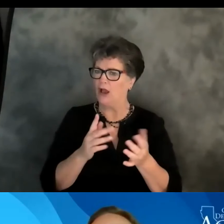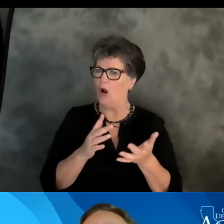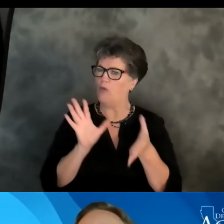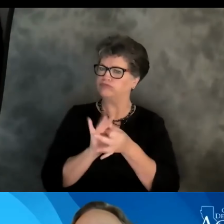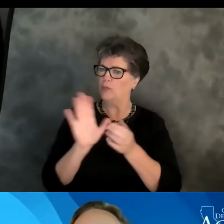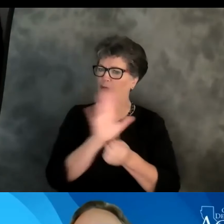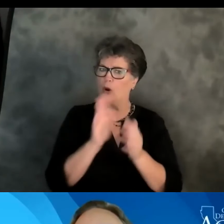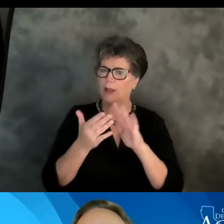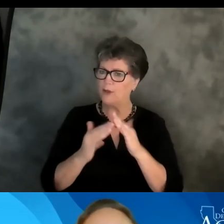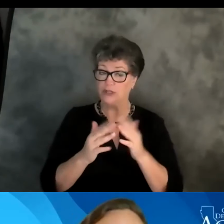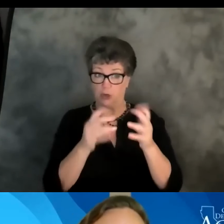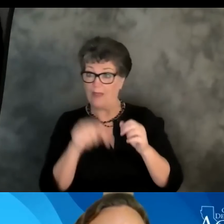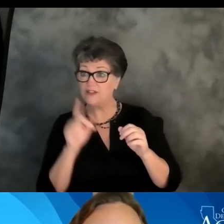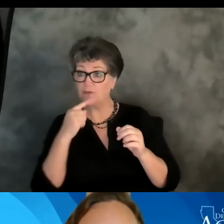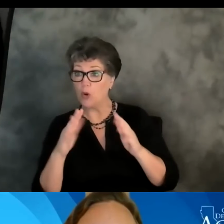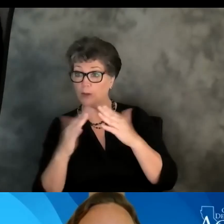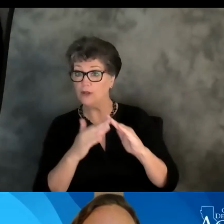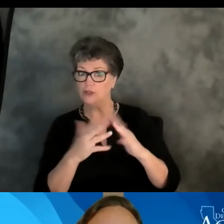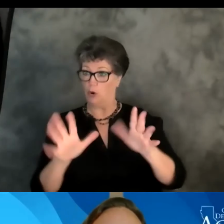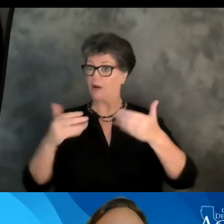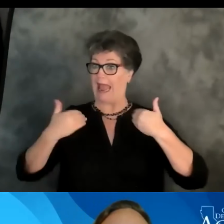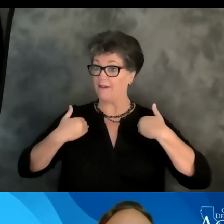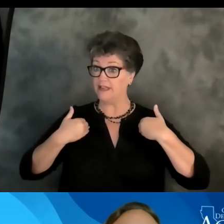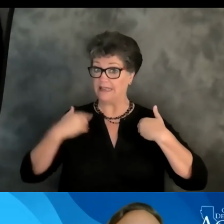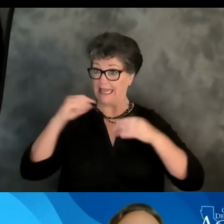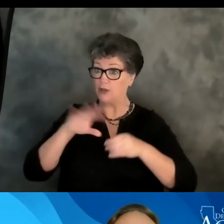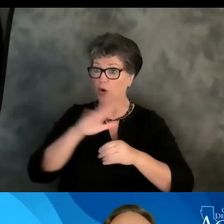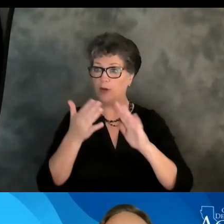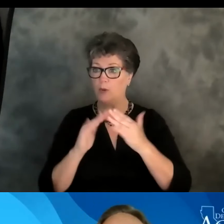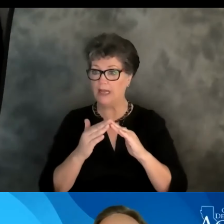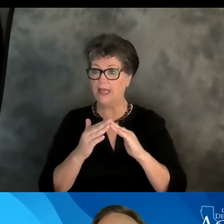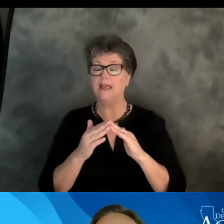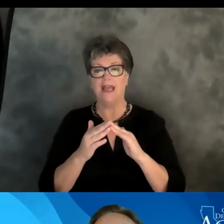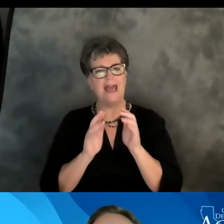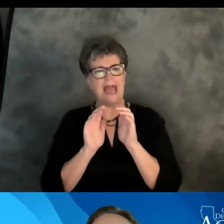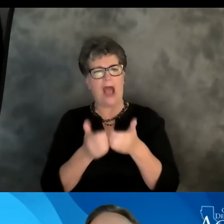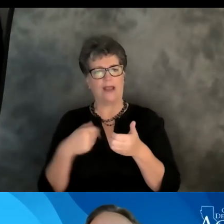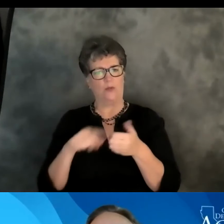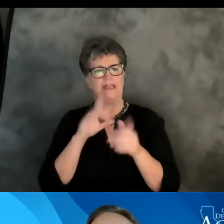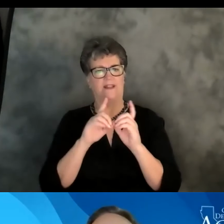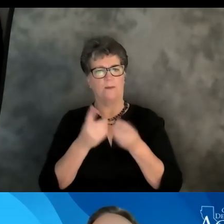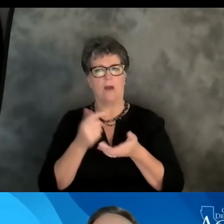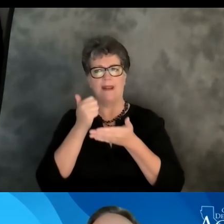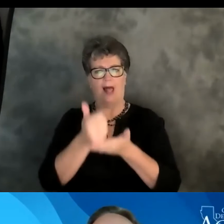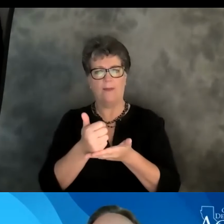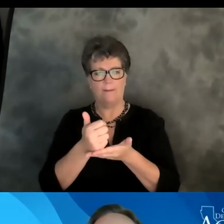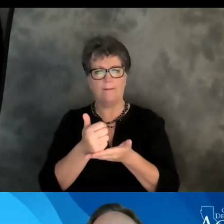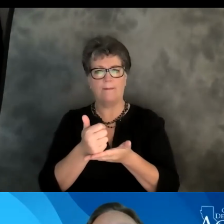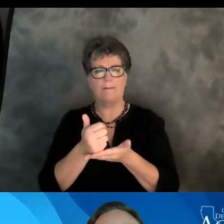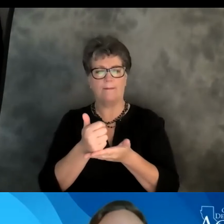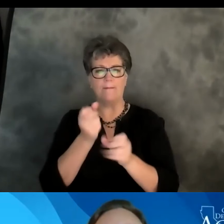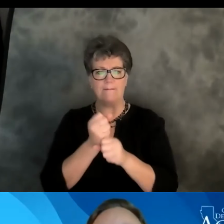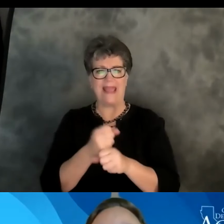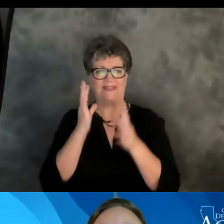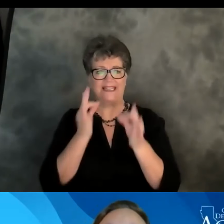you want this for your community? Do you have this for your community? And how can we, the department, help make this